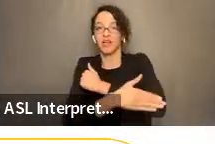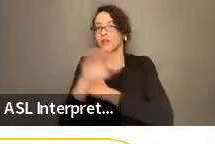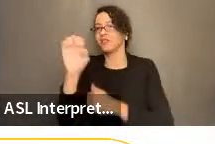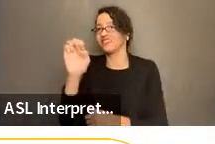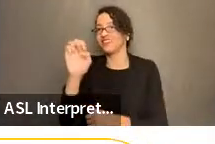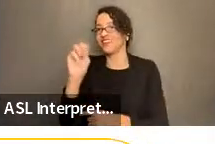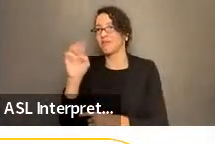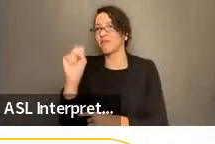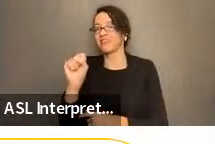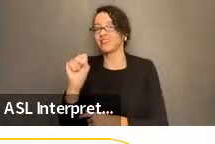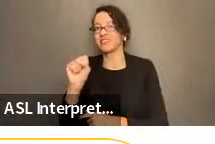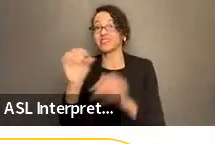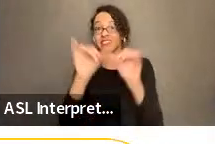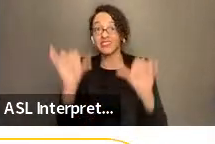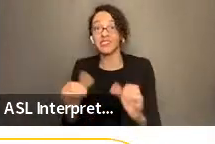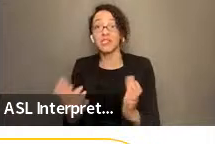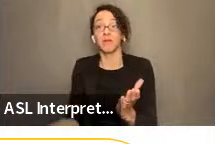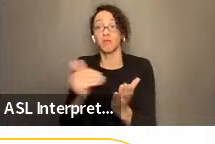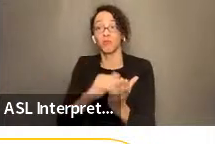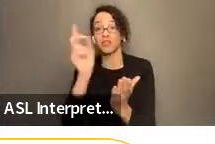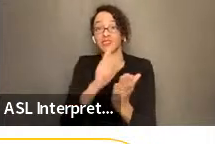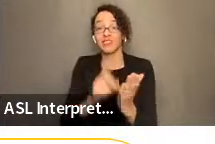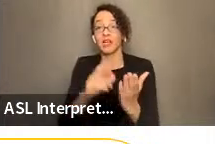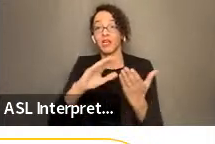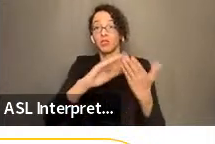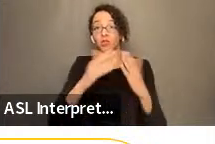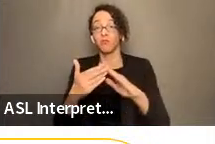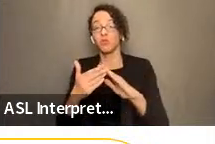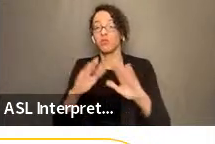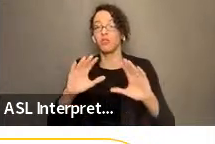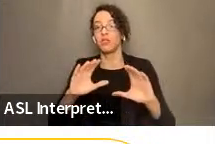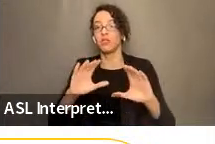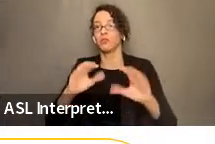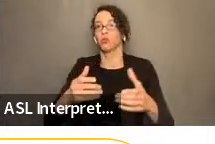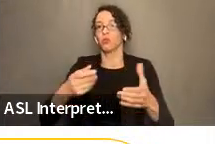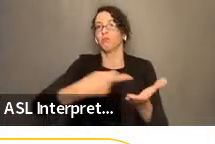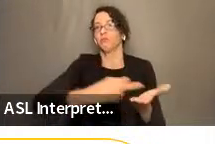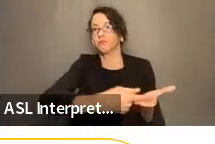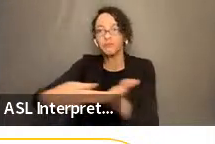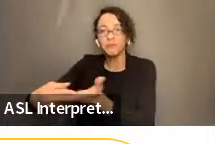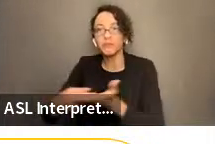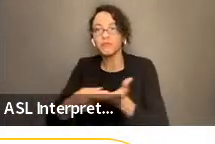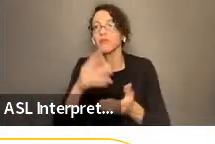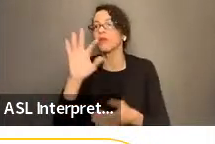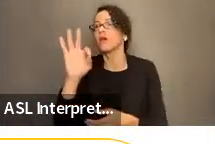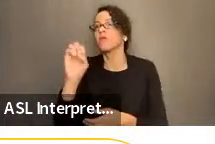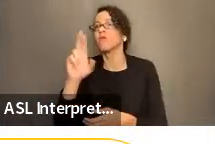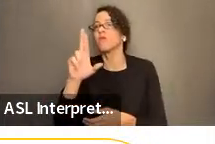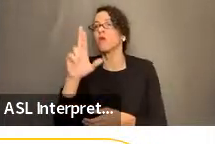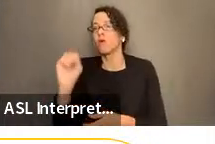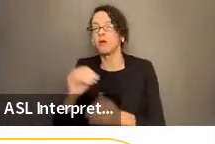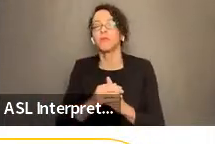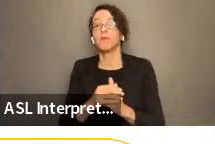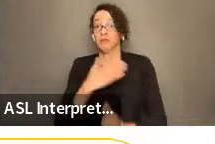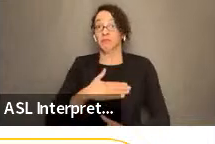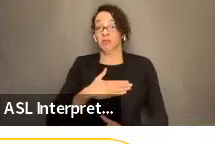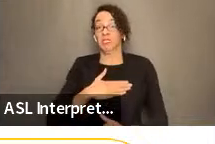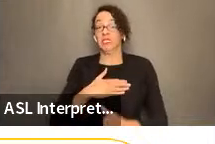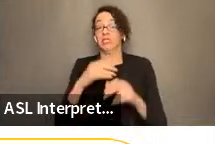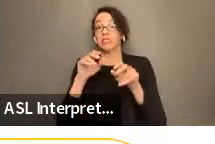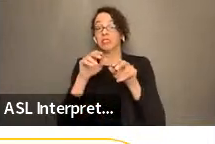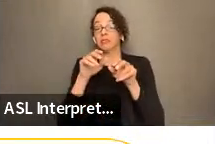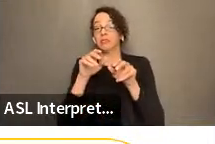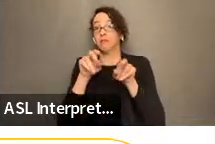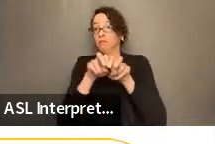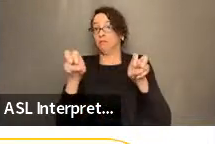System Redesign Community Forum. Please, panelists, mute your microphone and